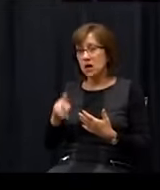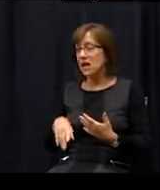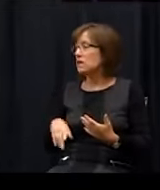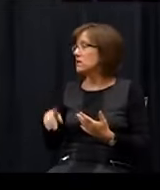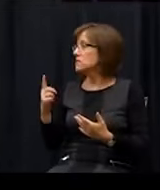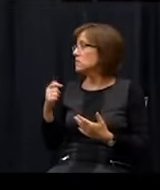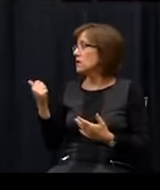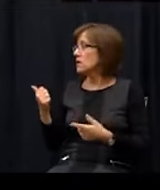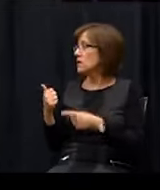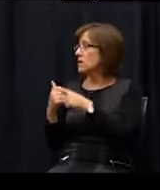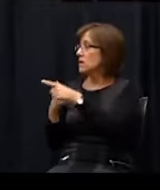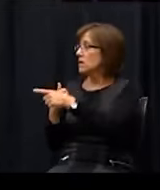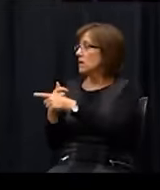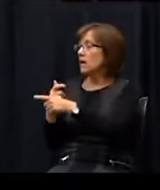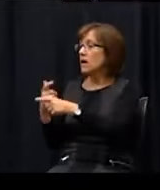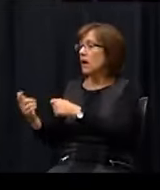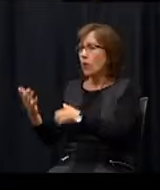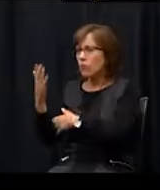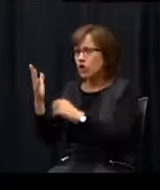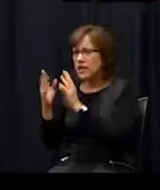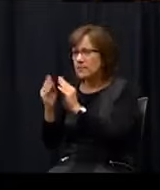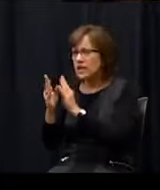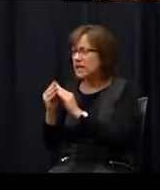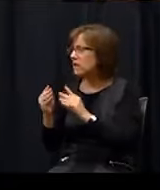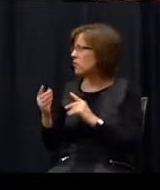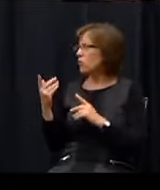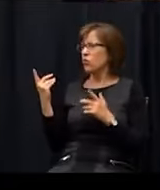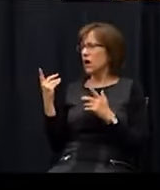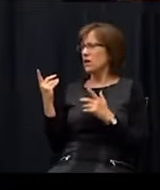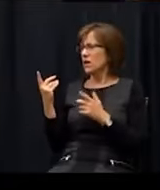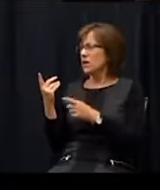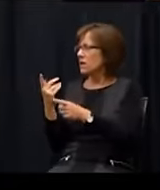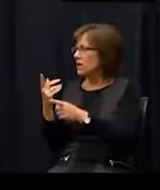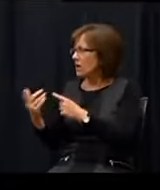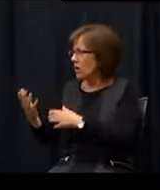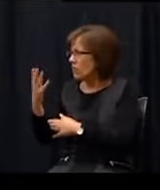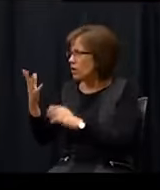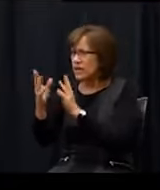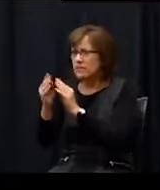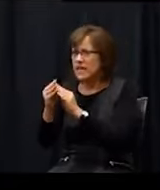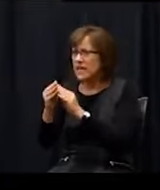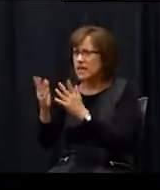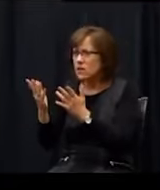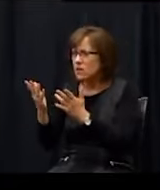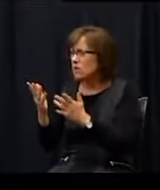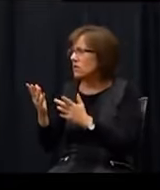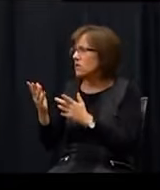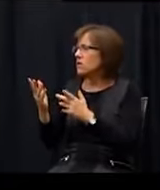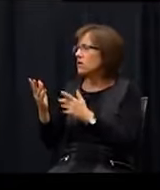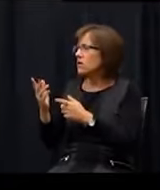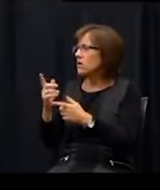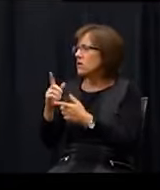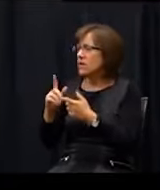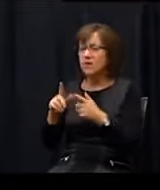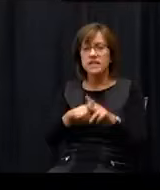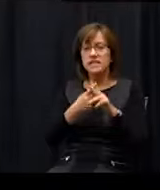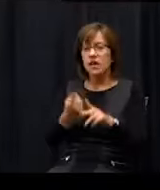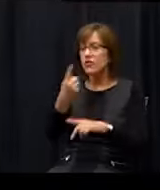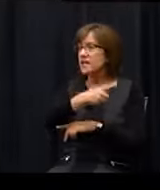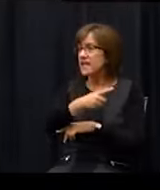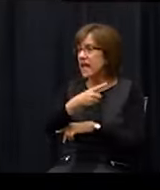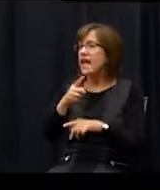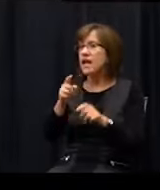They started doing a morning meeting. A morning what? Meeting. A morning meeting? Express, like, I suppose they started the day like